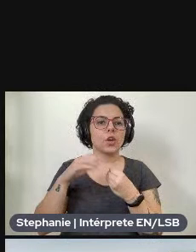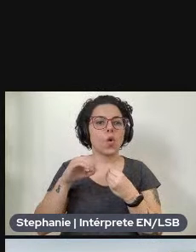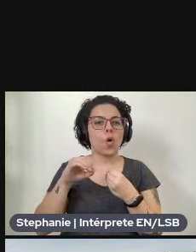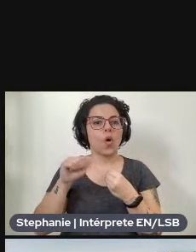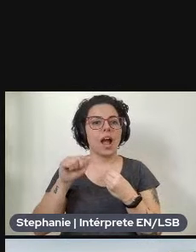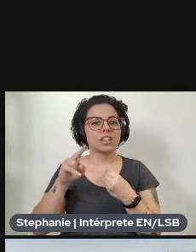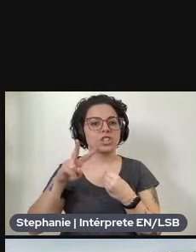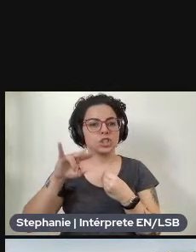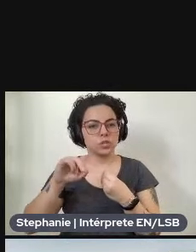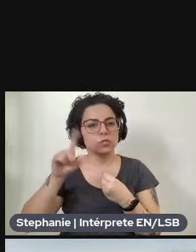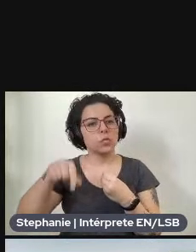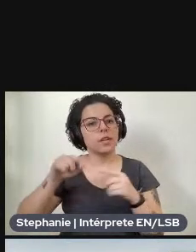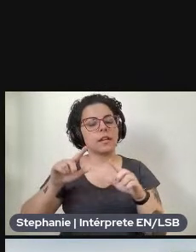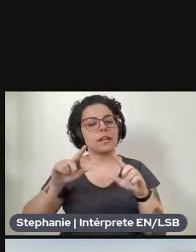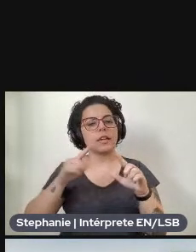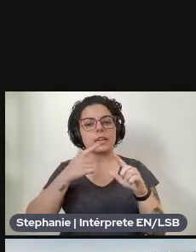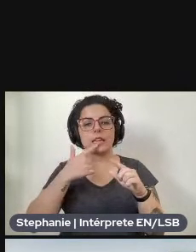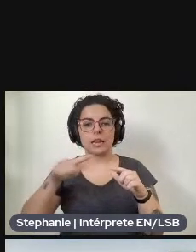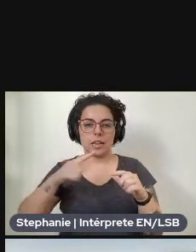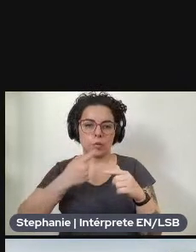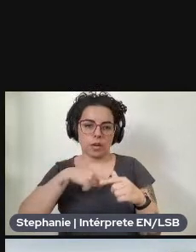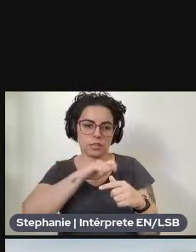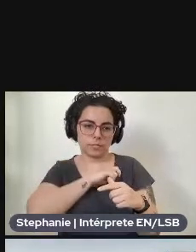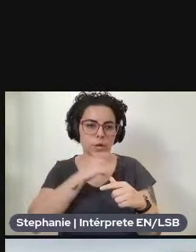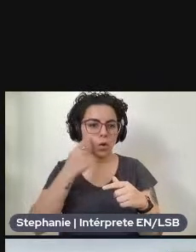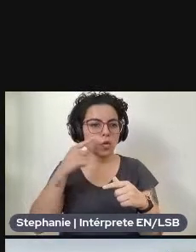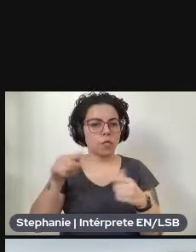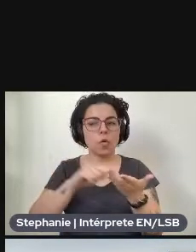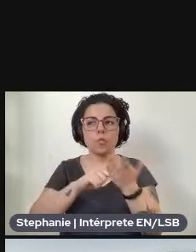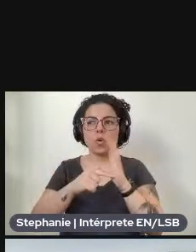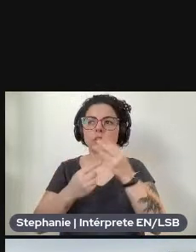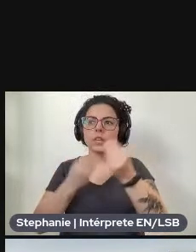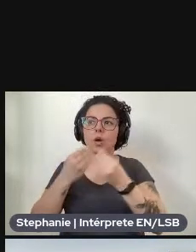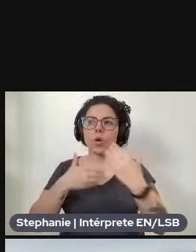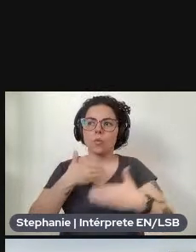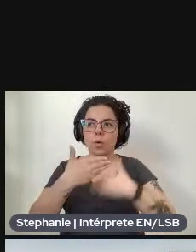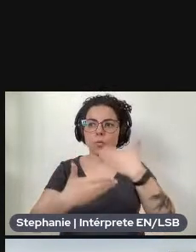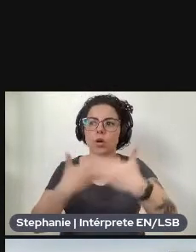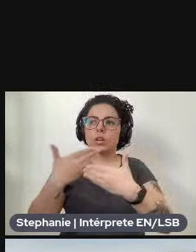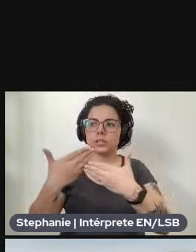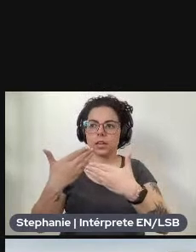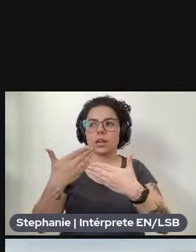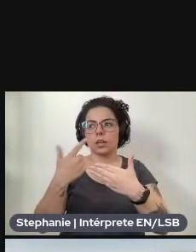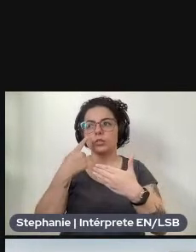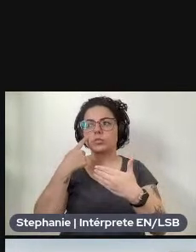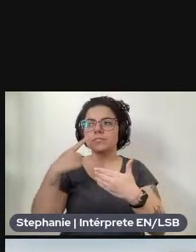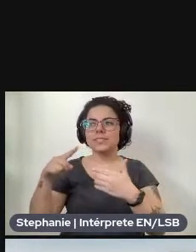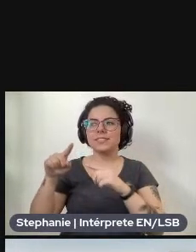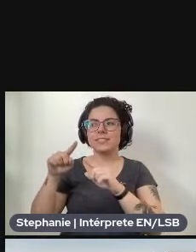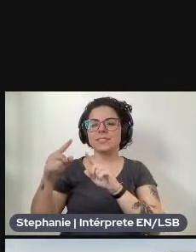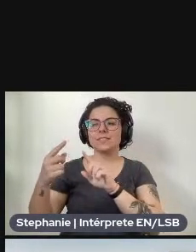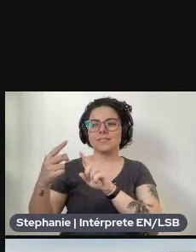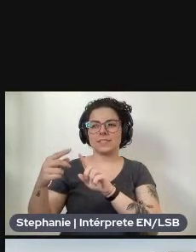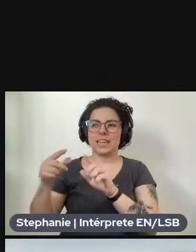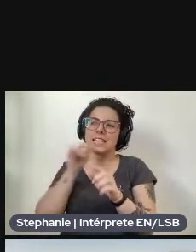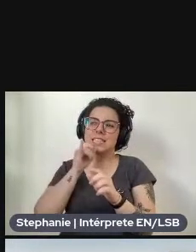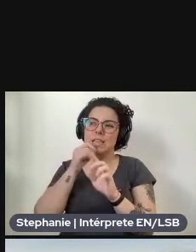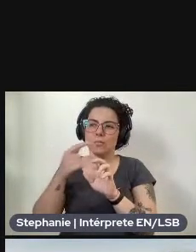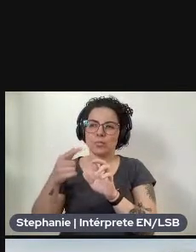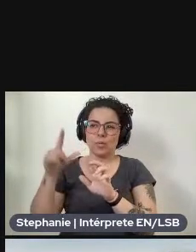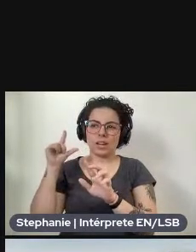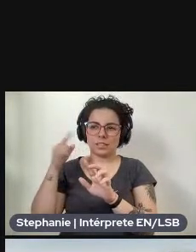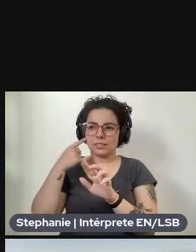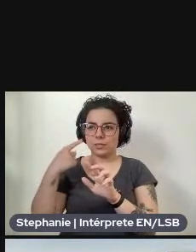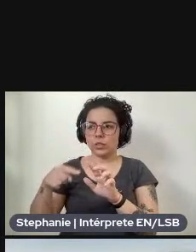first reconstruct the process by which the full lexical throw verbs, as we saw before, came to fulfill